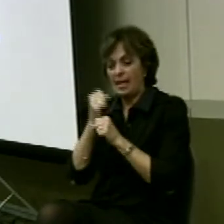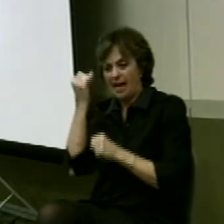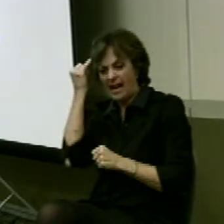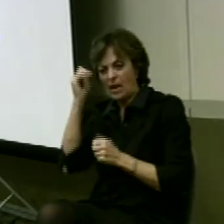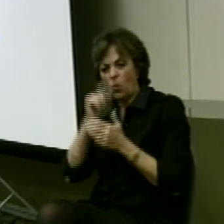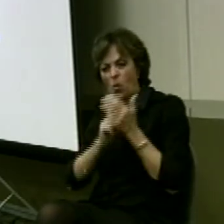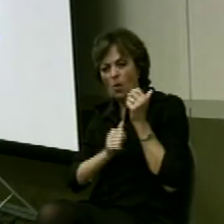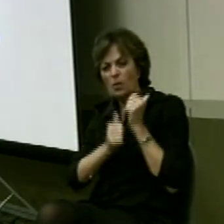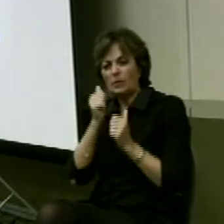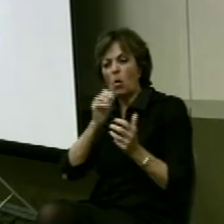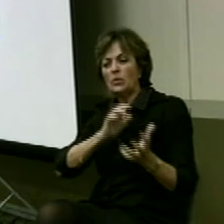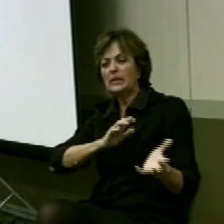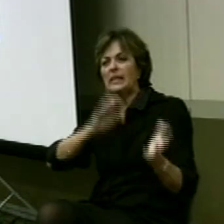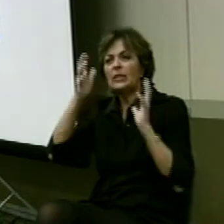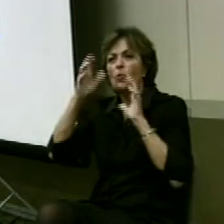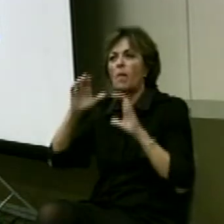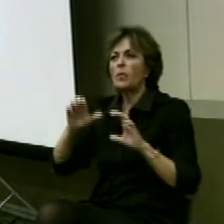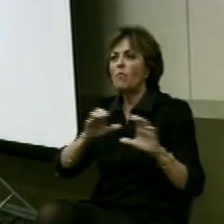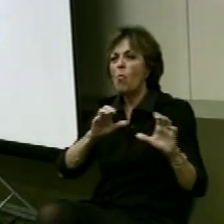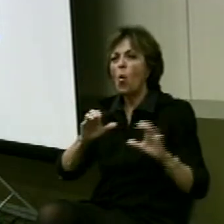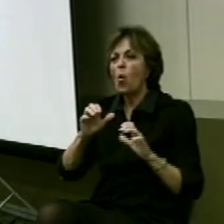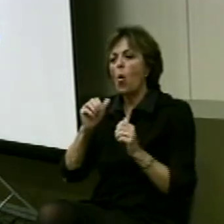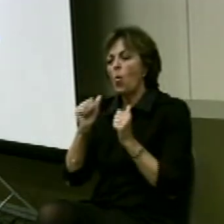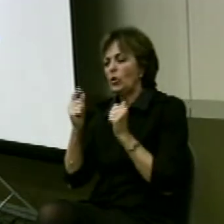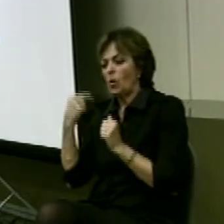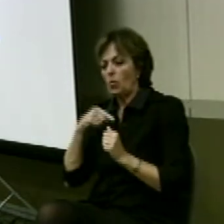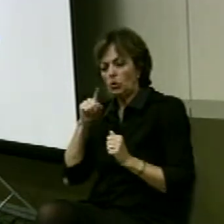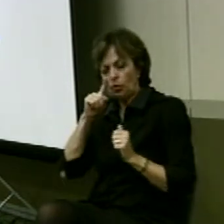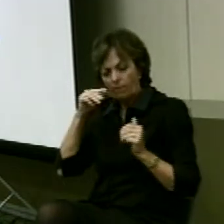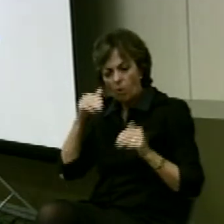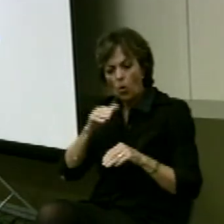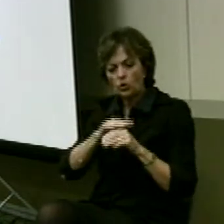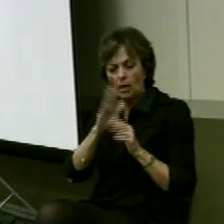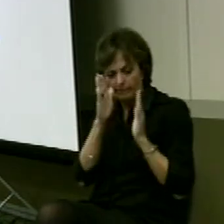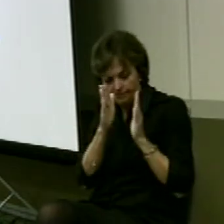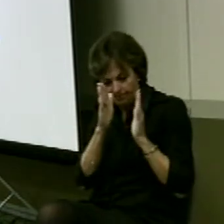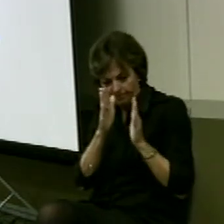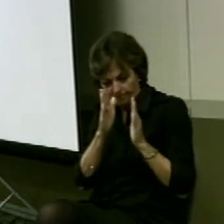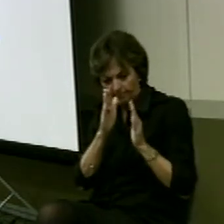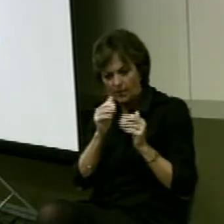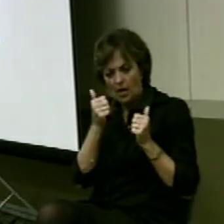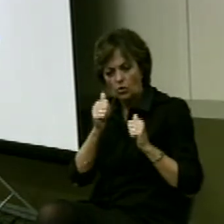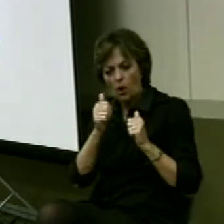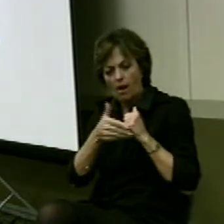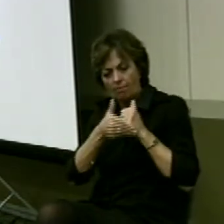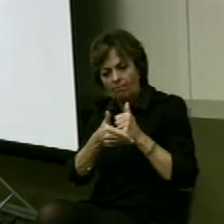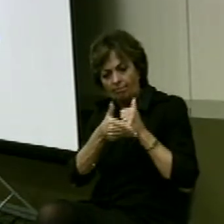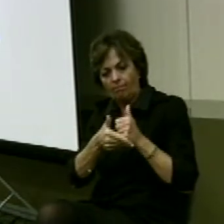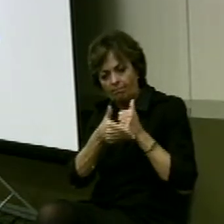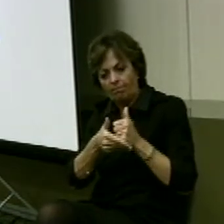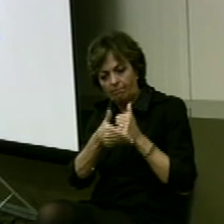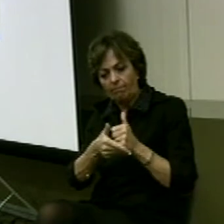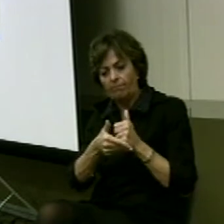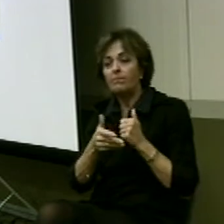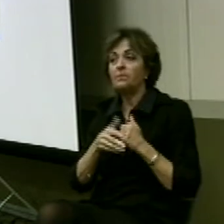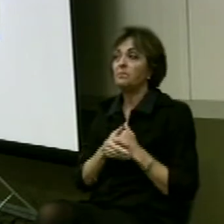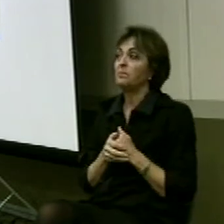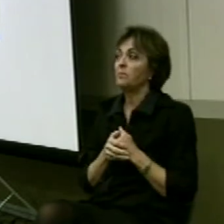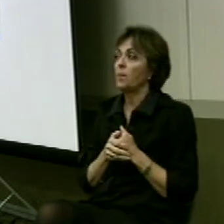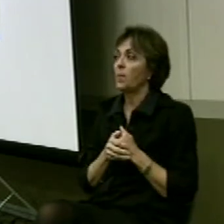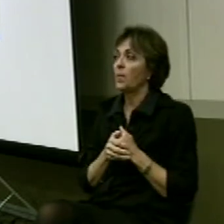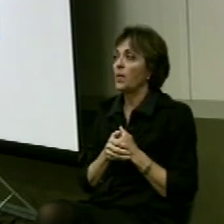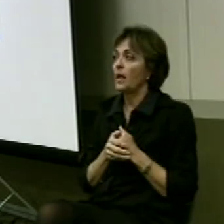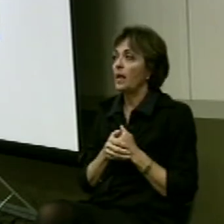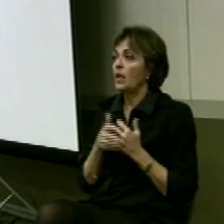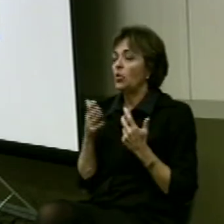weeks, we were able to get an idea of which was the most disruptive behavior, which was the one we needed to focus on and pay attention to and try